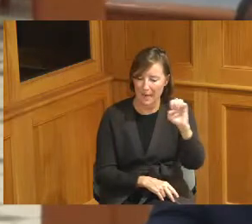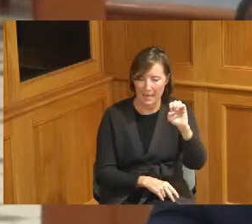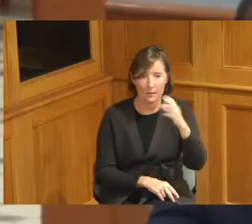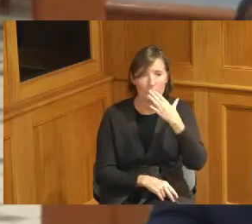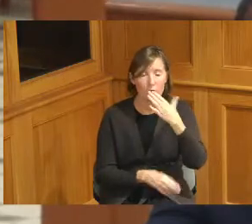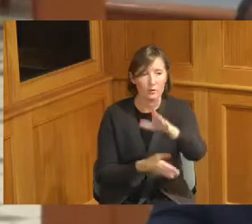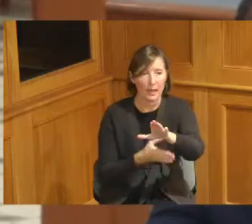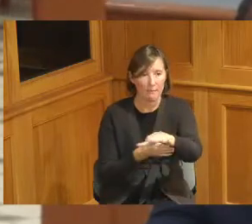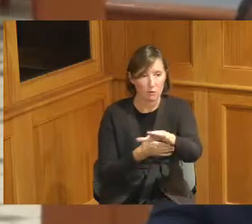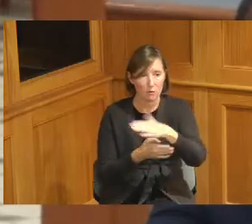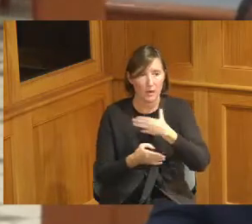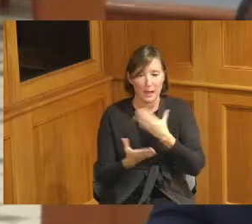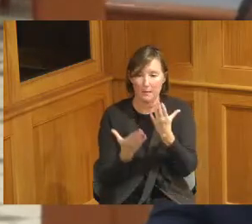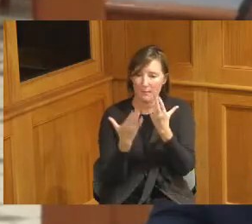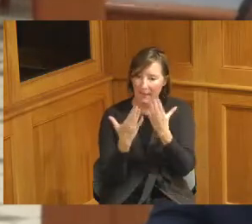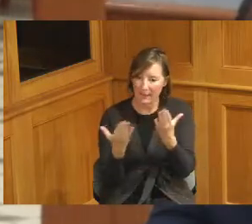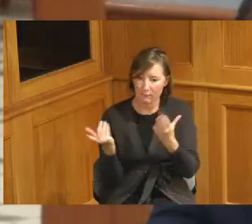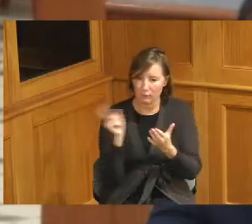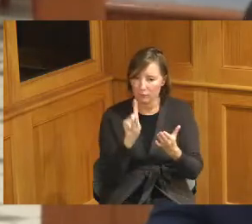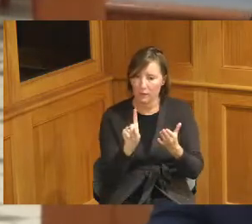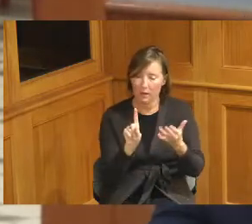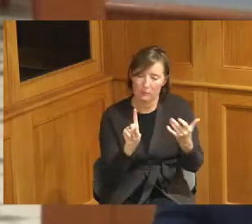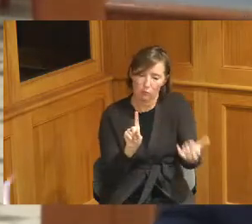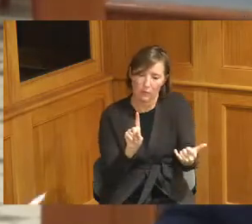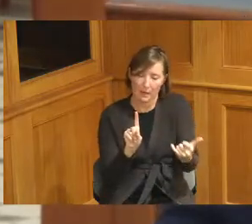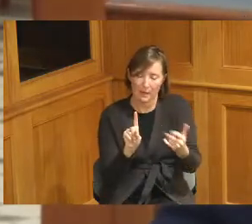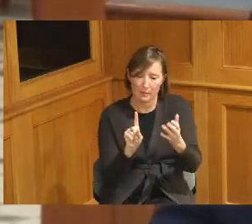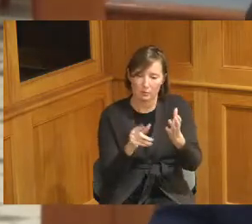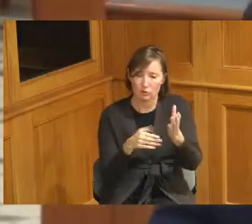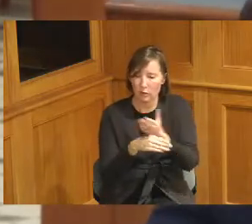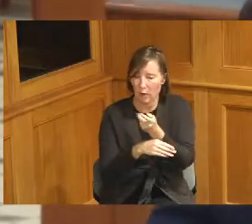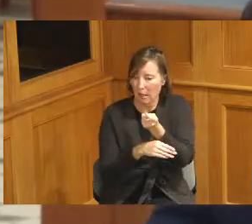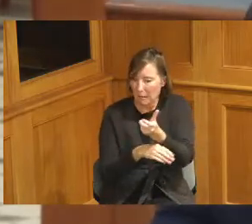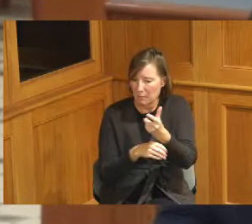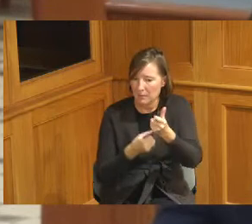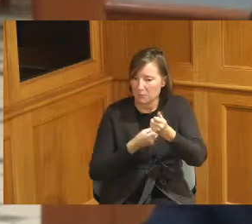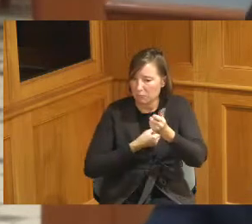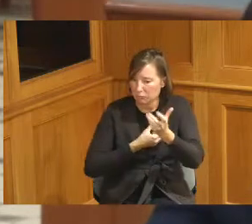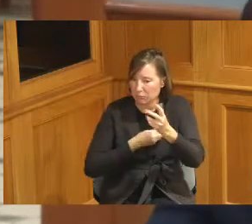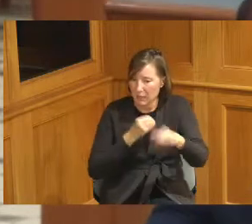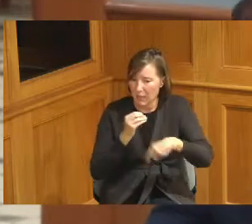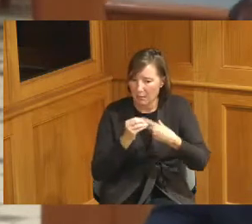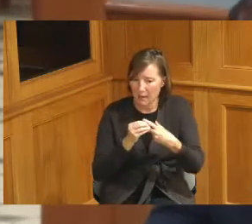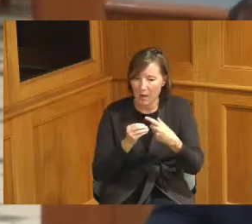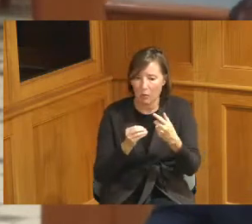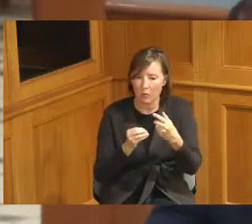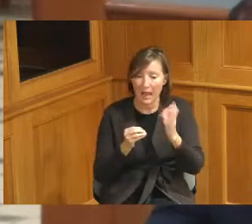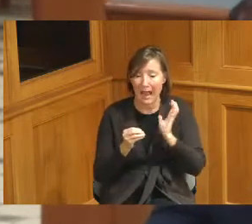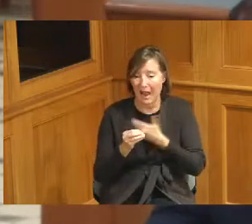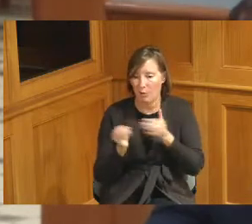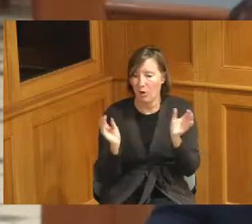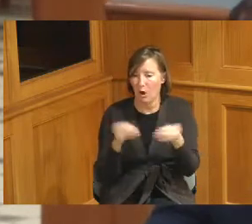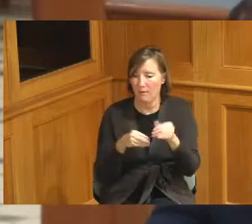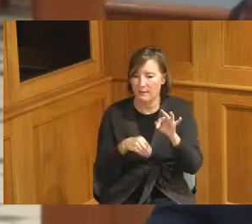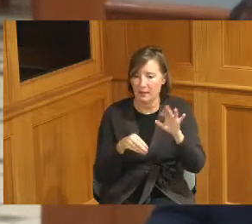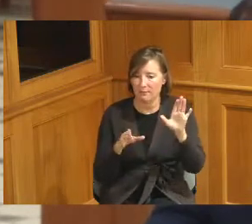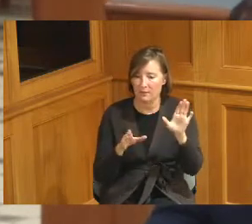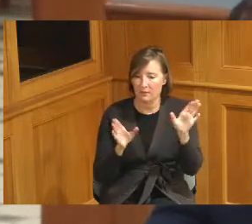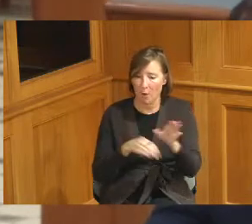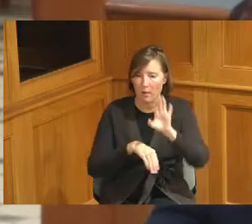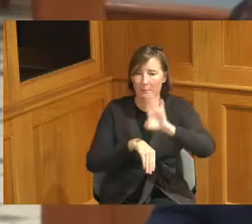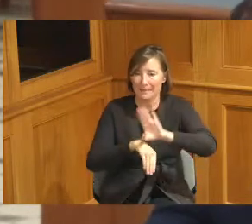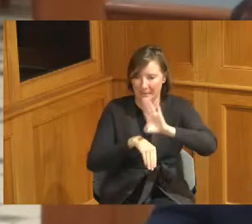thankful to be here today to share with you a little bit about the Office of Small Business. I'm going to take you